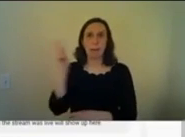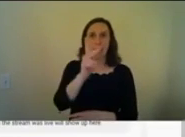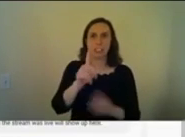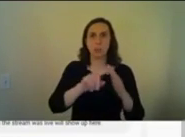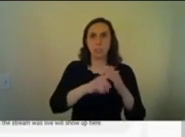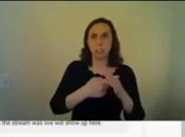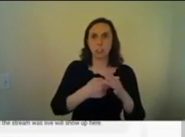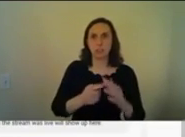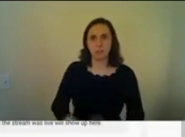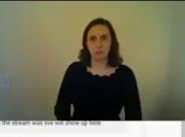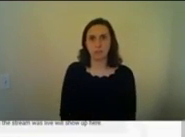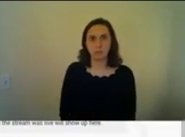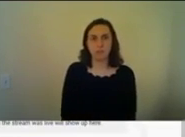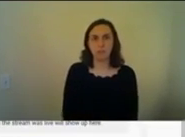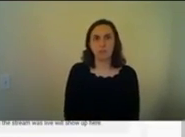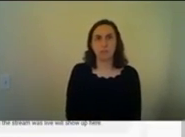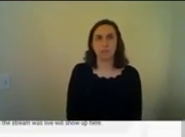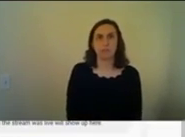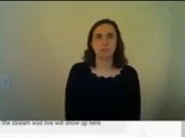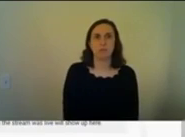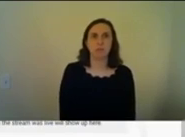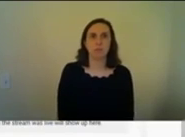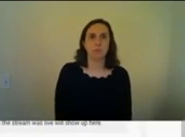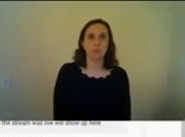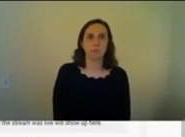We're just doing it in this particular thing with polynomials.